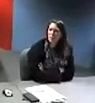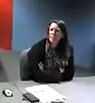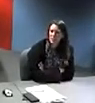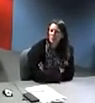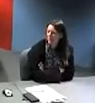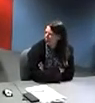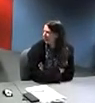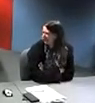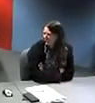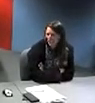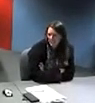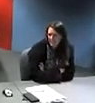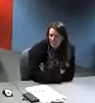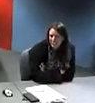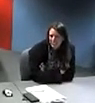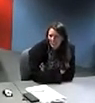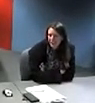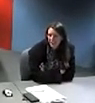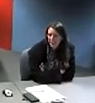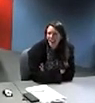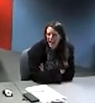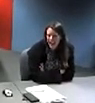Oh, yeah, look at that.